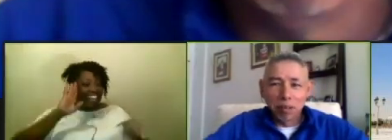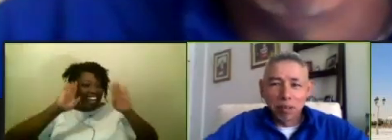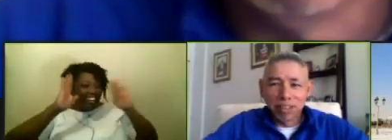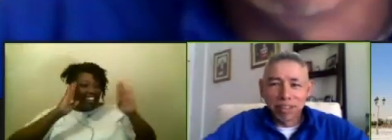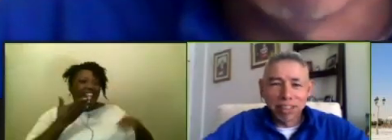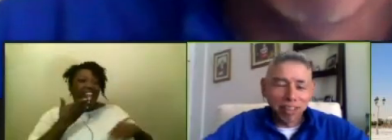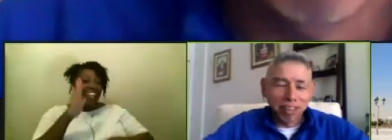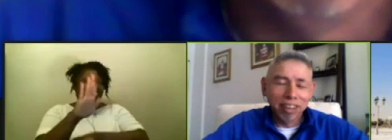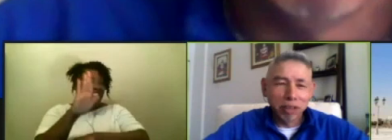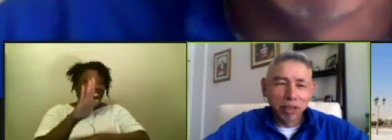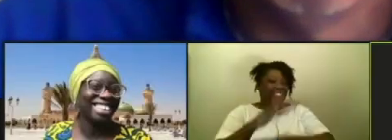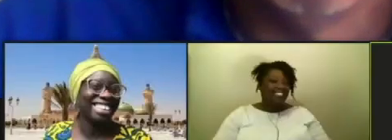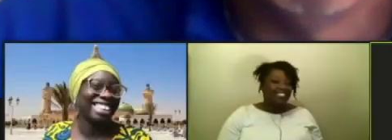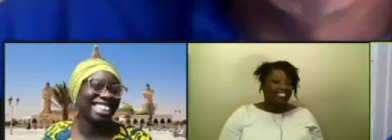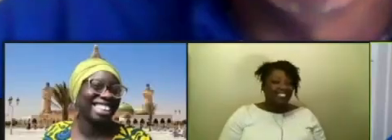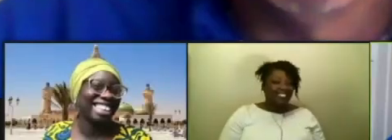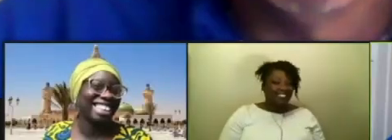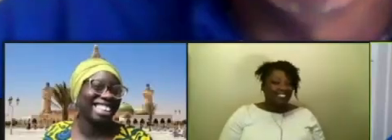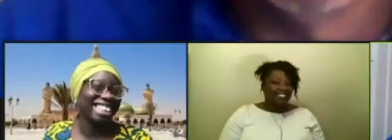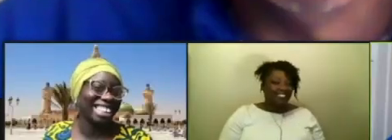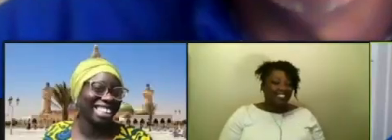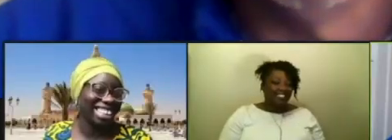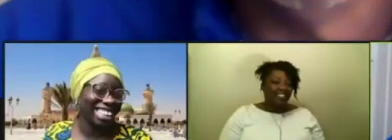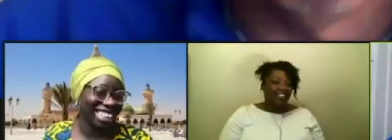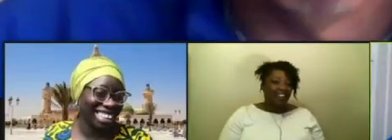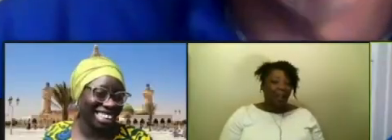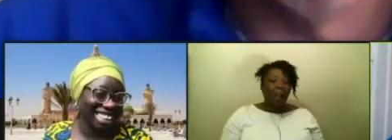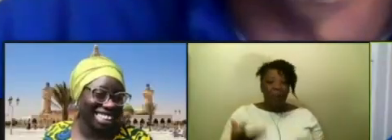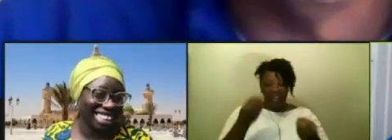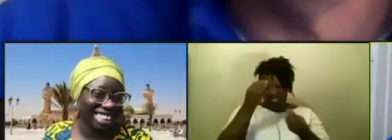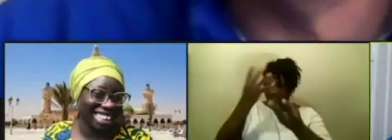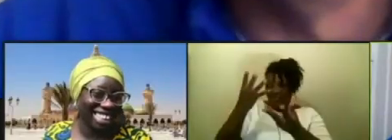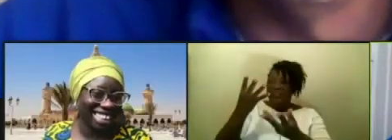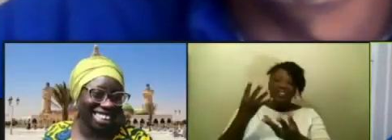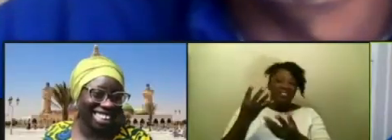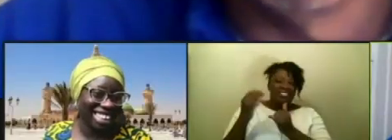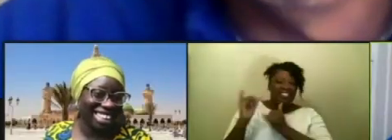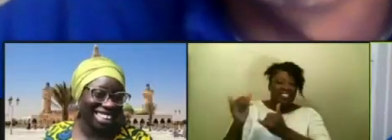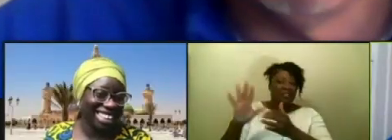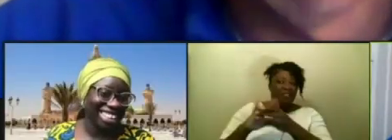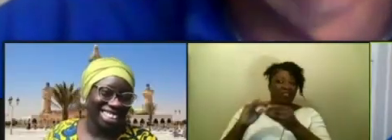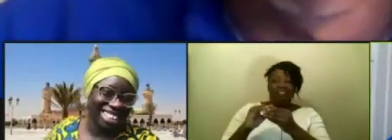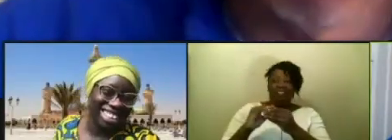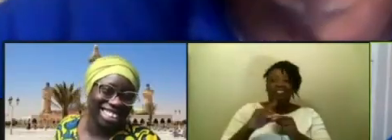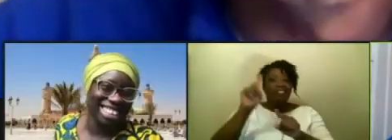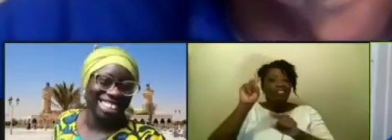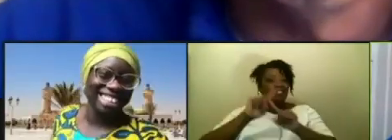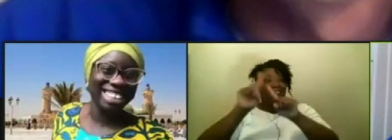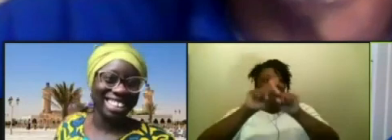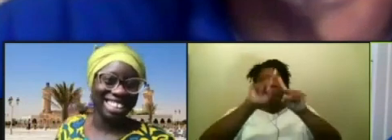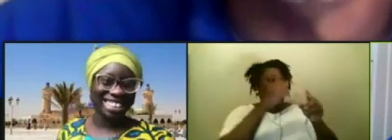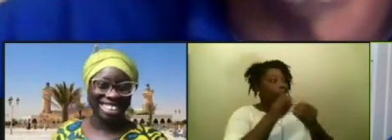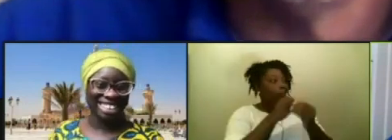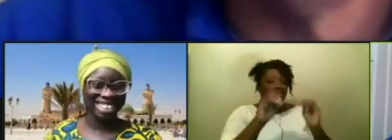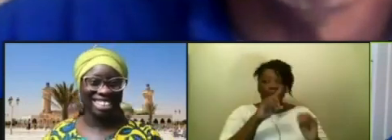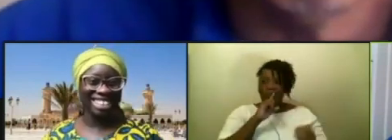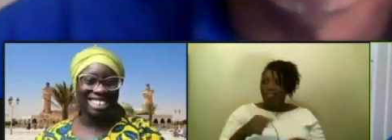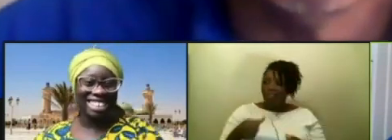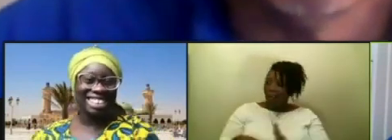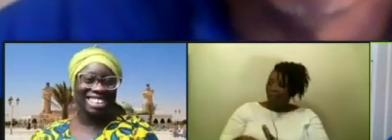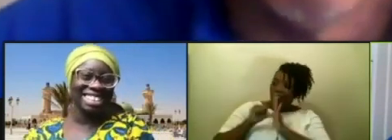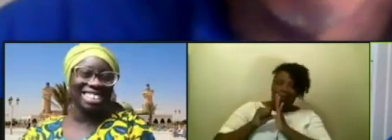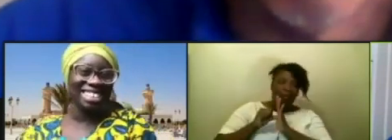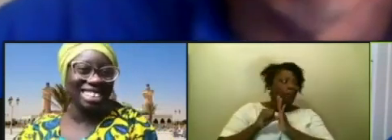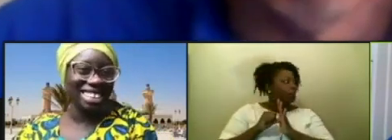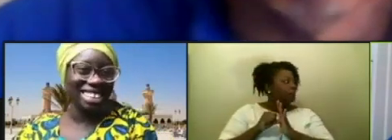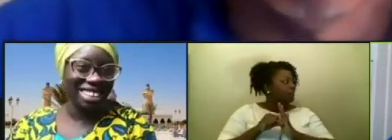afternoon. I also want to echo what you've said, Sadie, about all the organizations. I'm just very impressed at how our